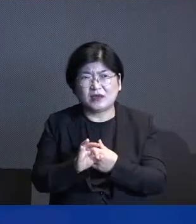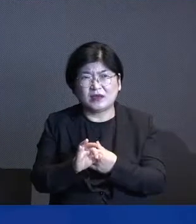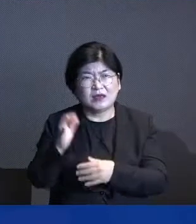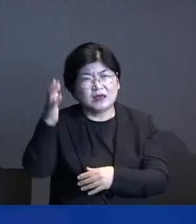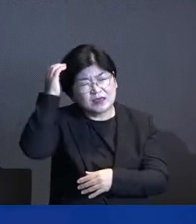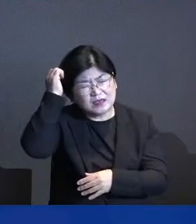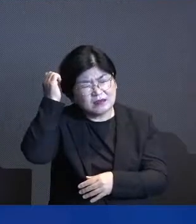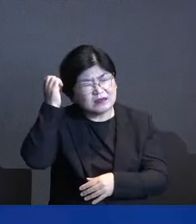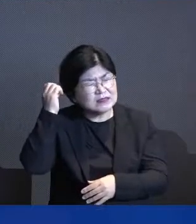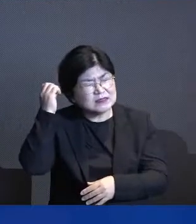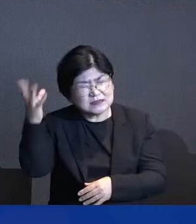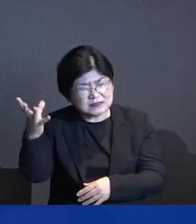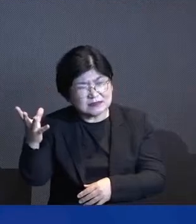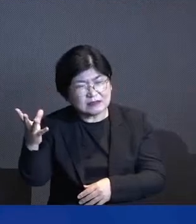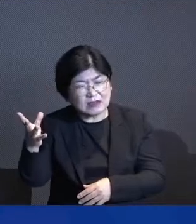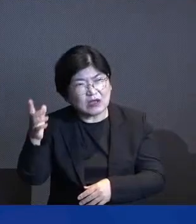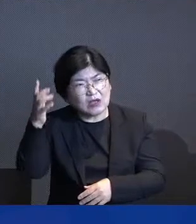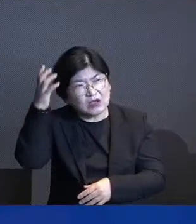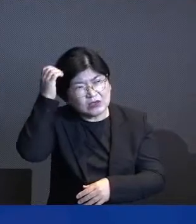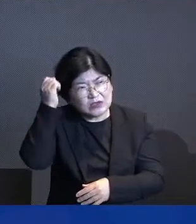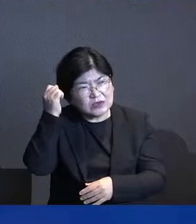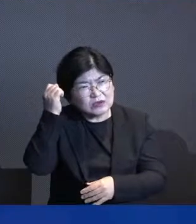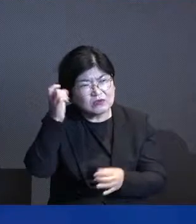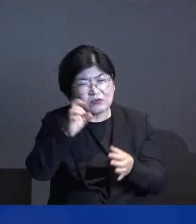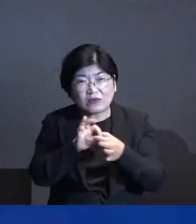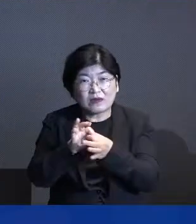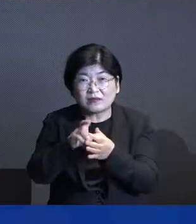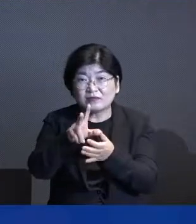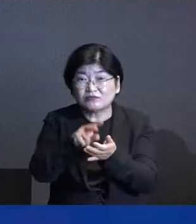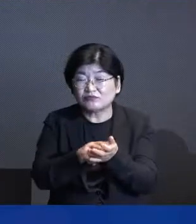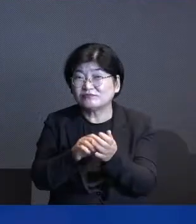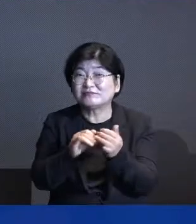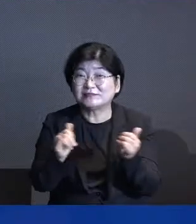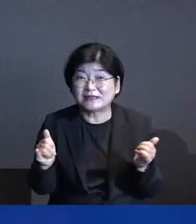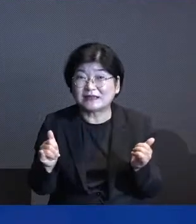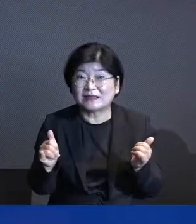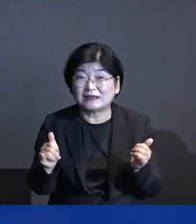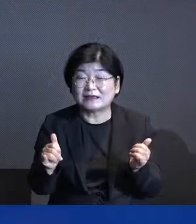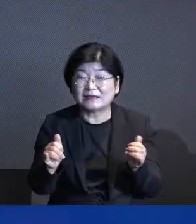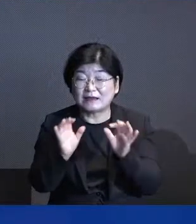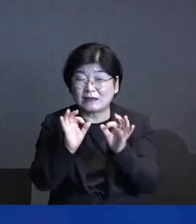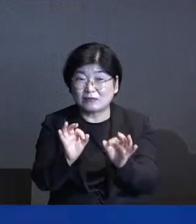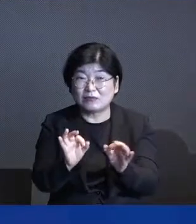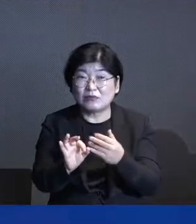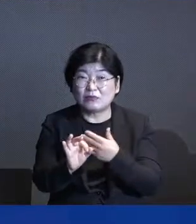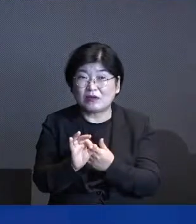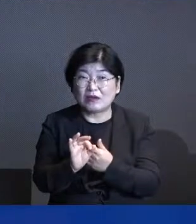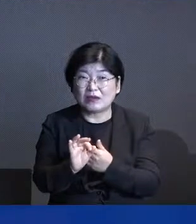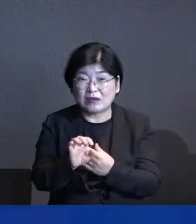there's a substantial decrease in those groups. If we move to the hippocampus, the next to the